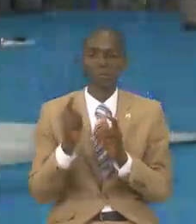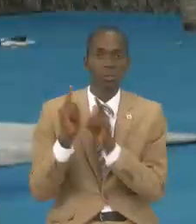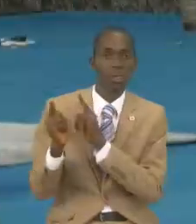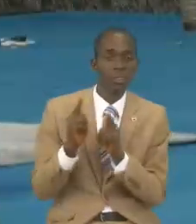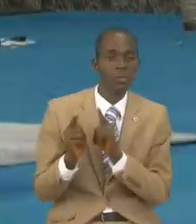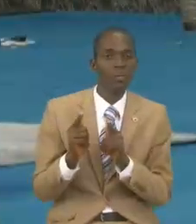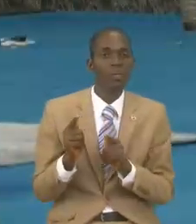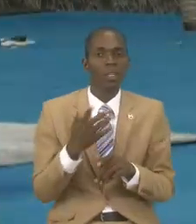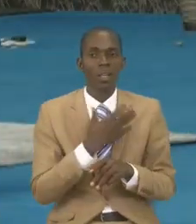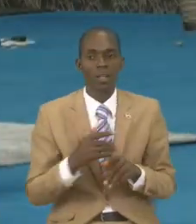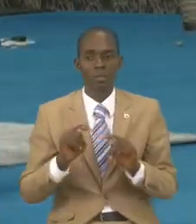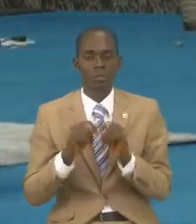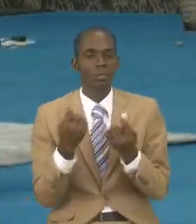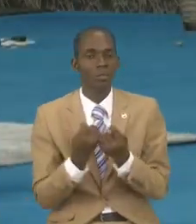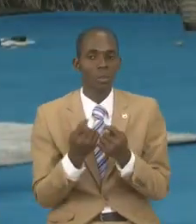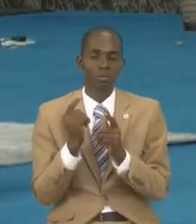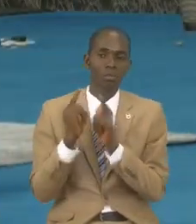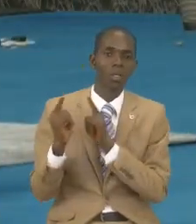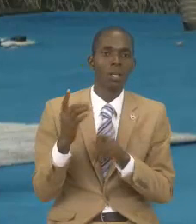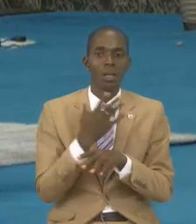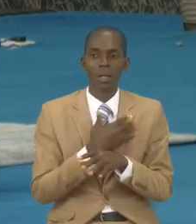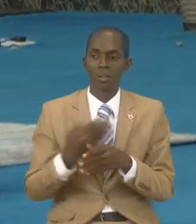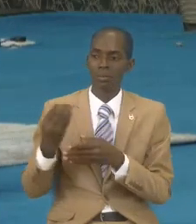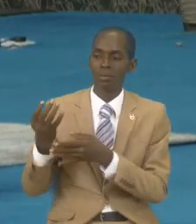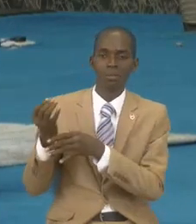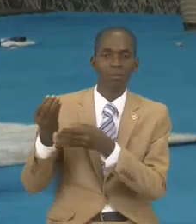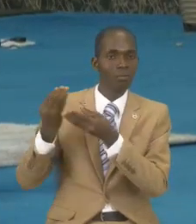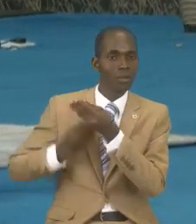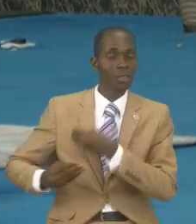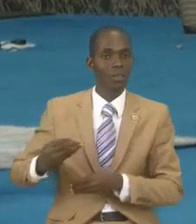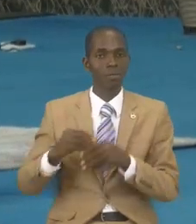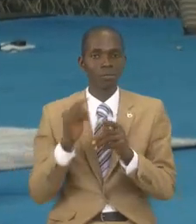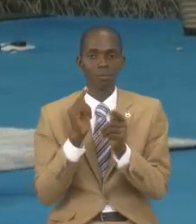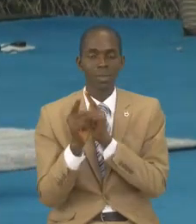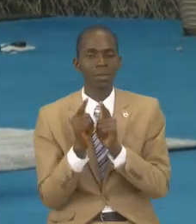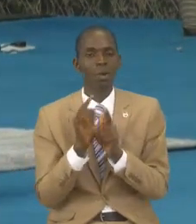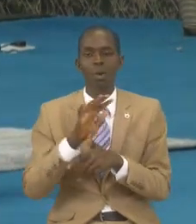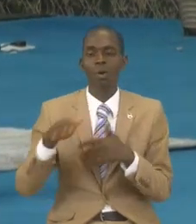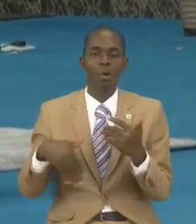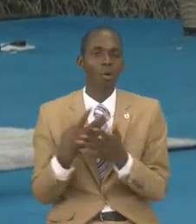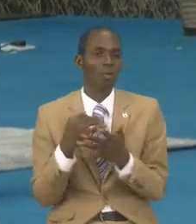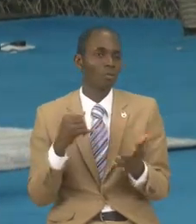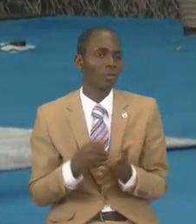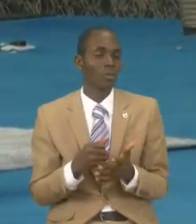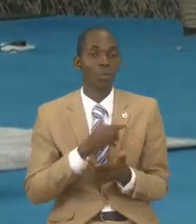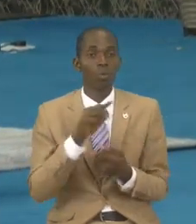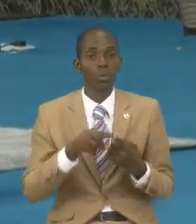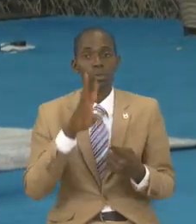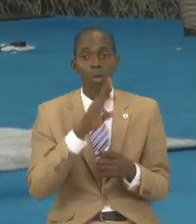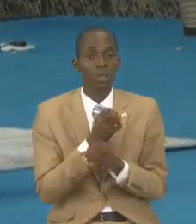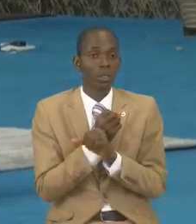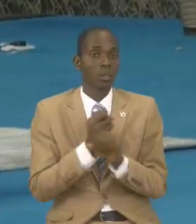and inherited malice, all of them. When you are born again, when you become